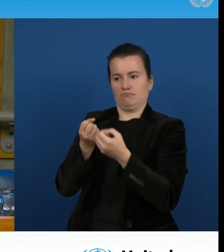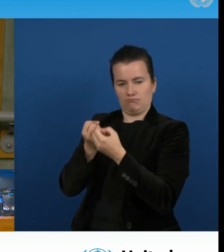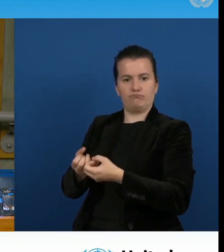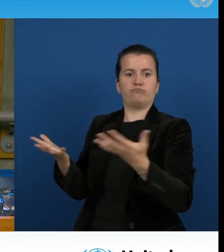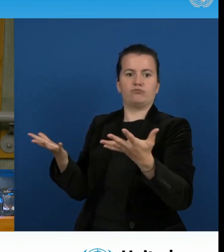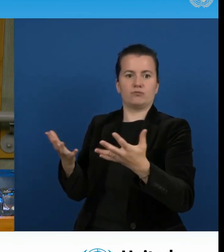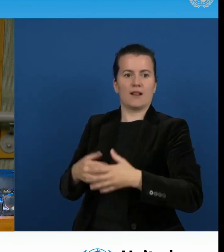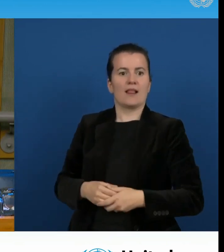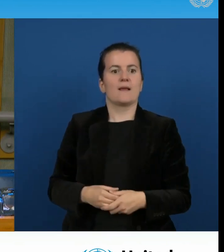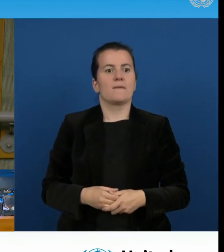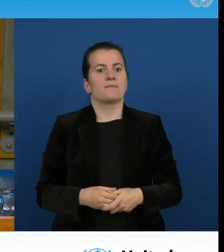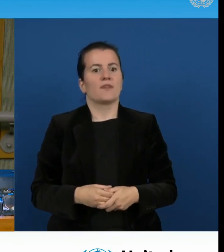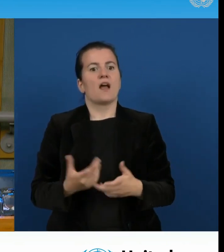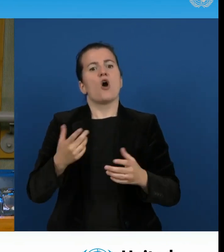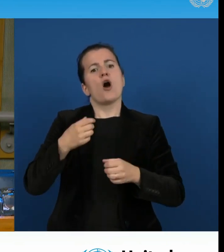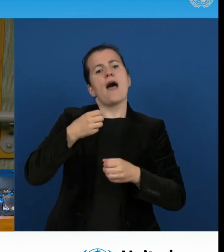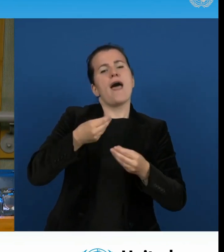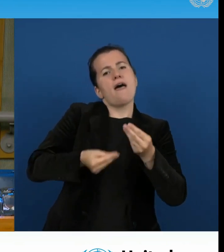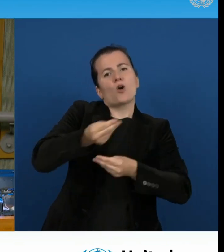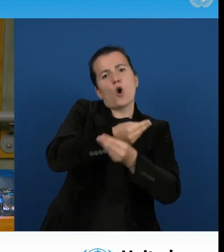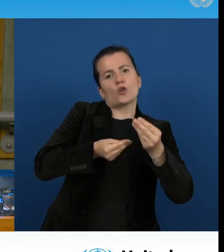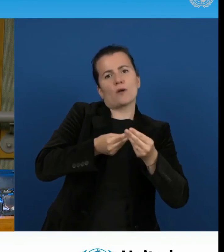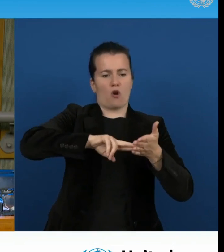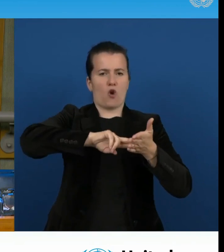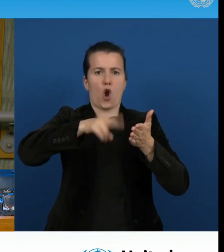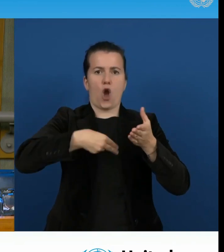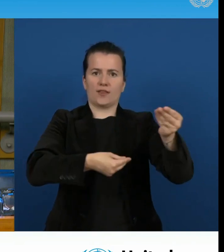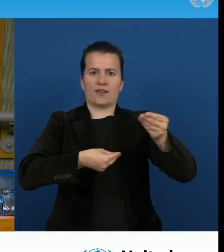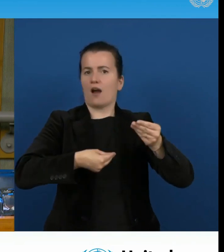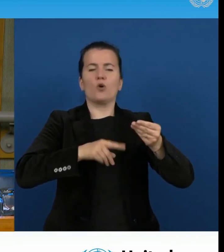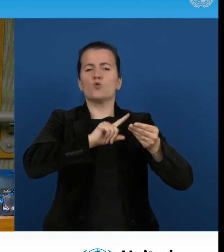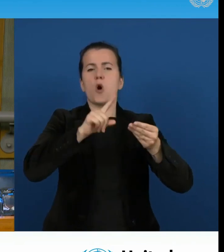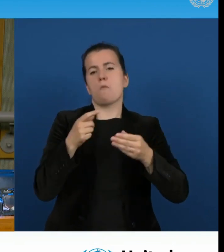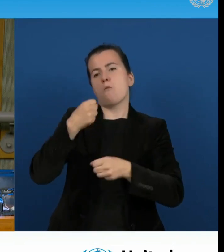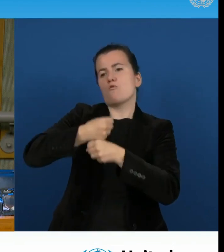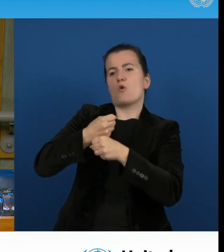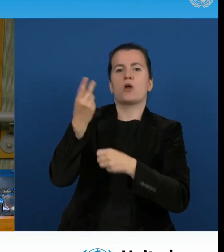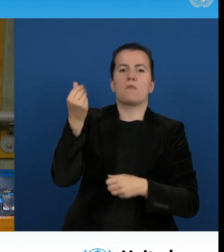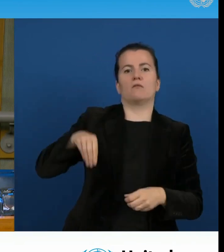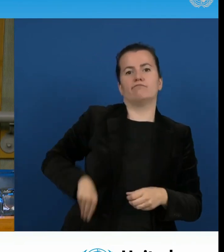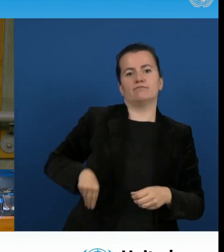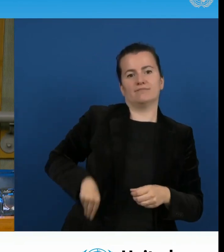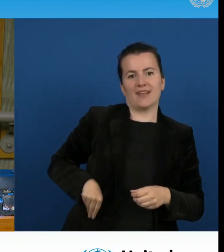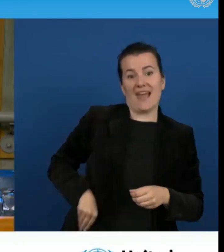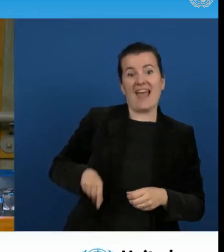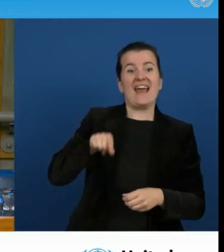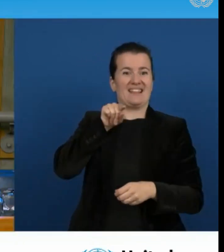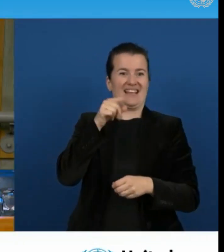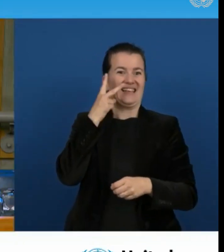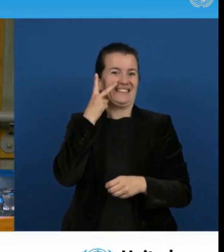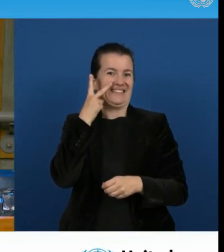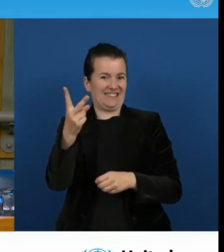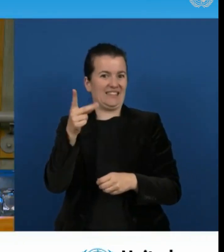of the national economy, people with disabilities are also overrepresented among workers in the informal economy, leading also to a